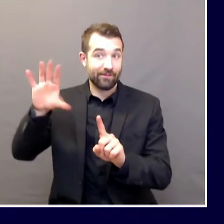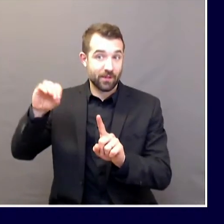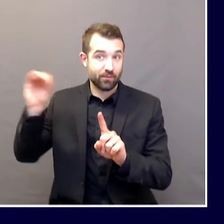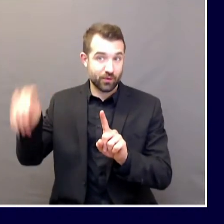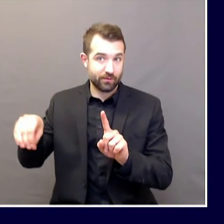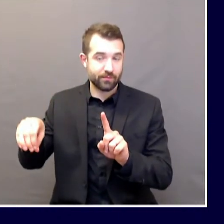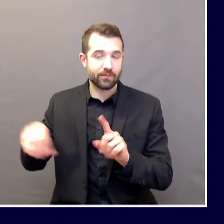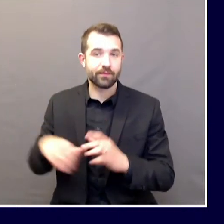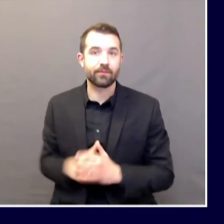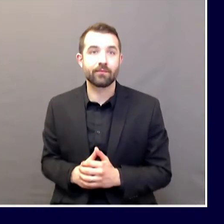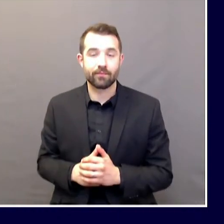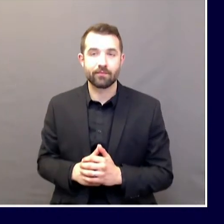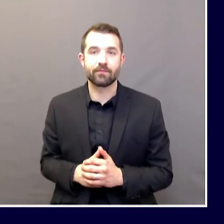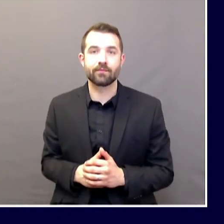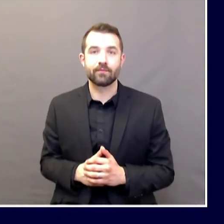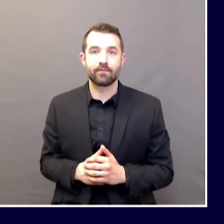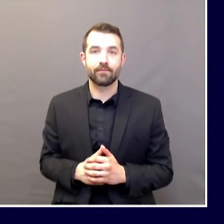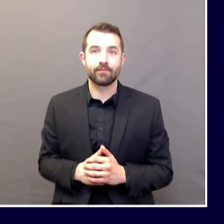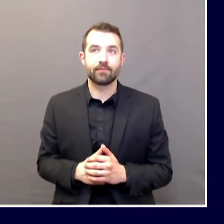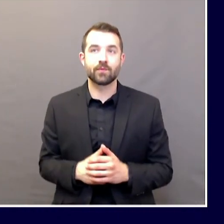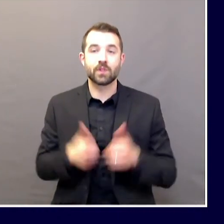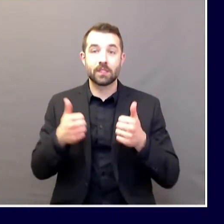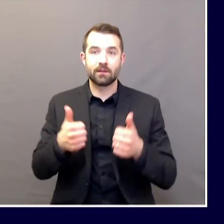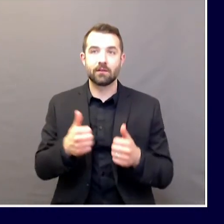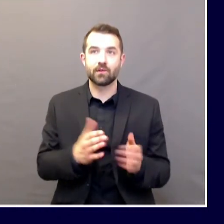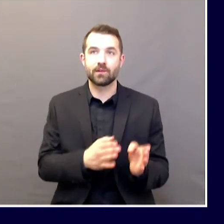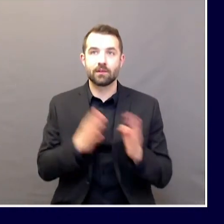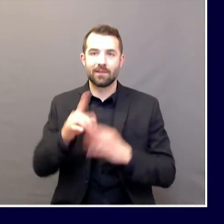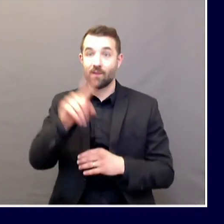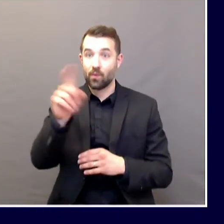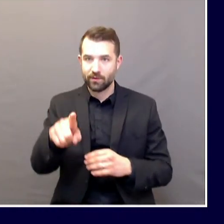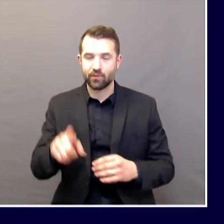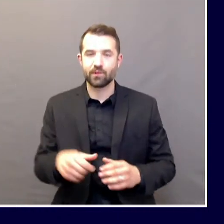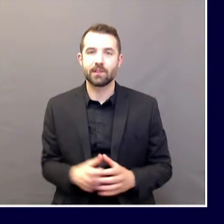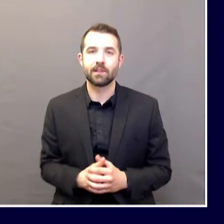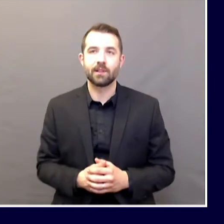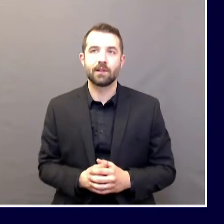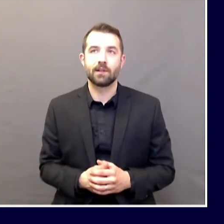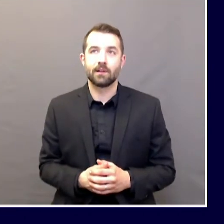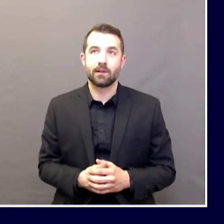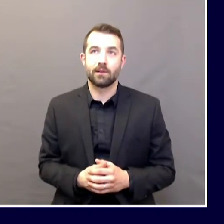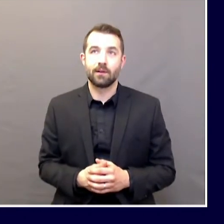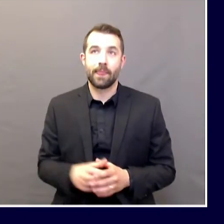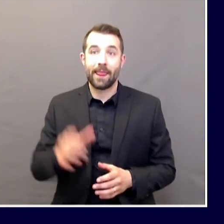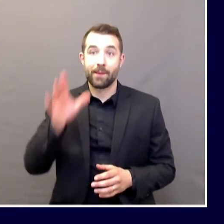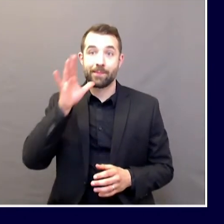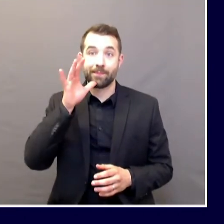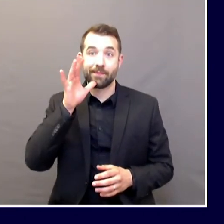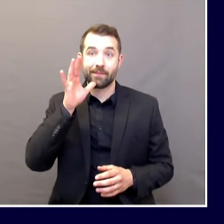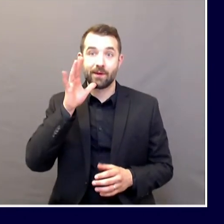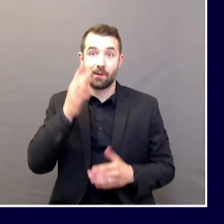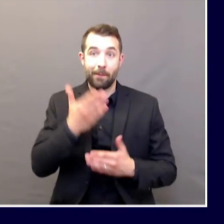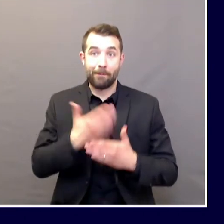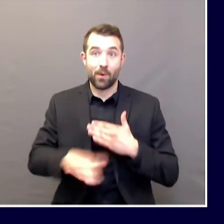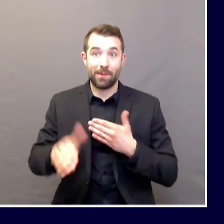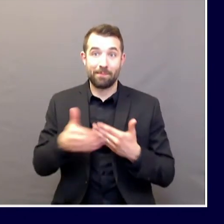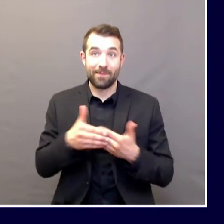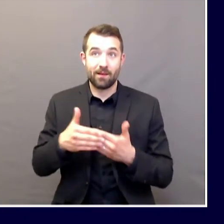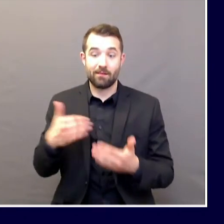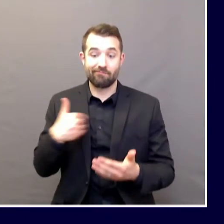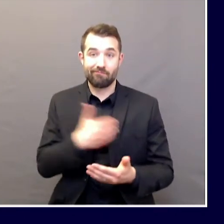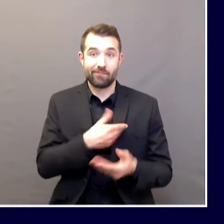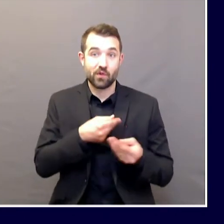And I also had a question, Dr. Shah, about breastfeeding women and expecting pregnant